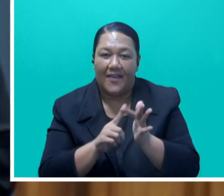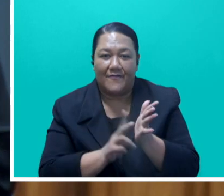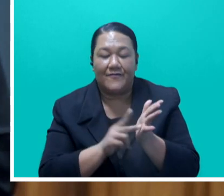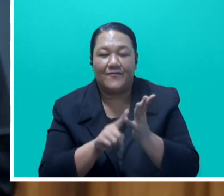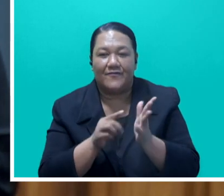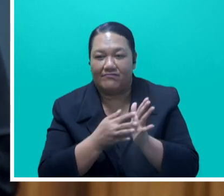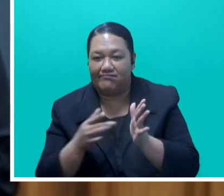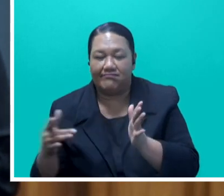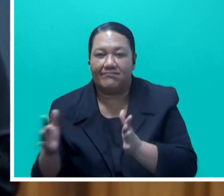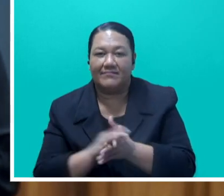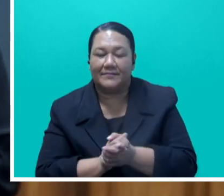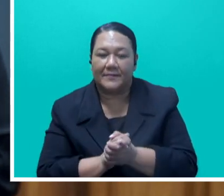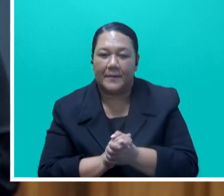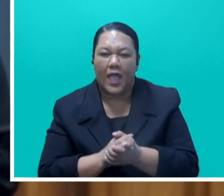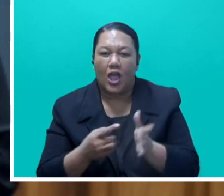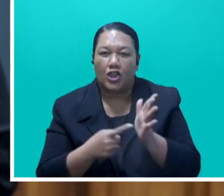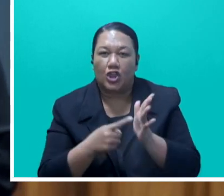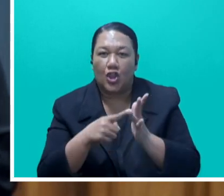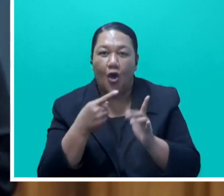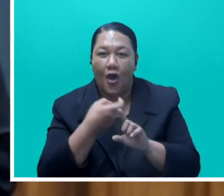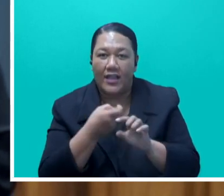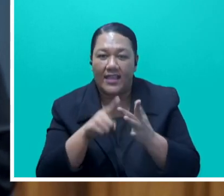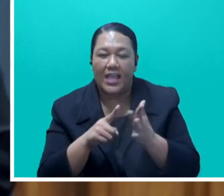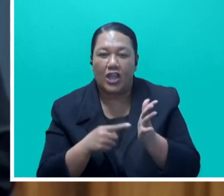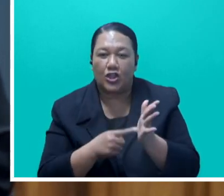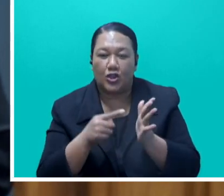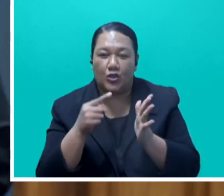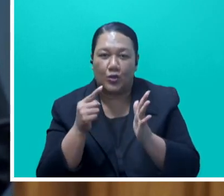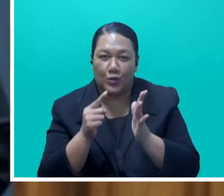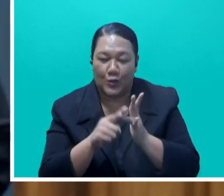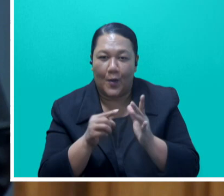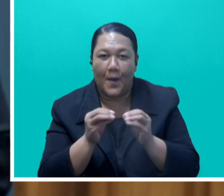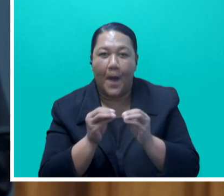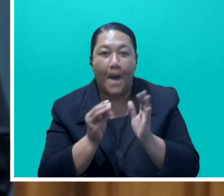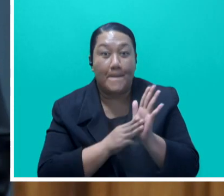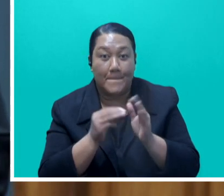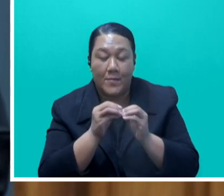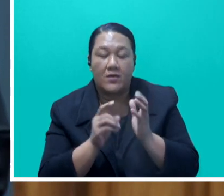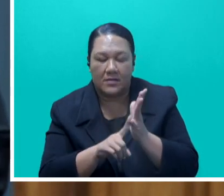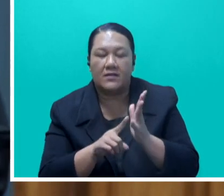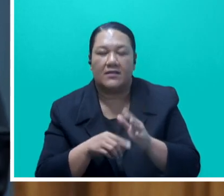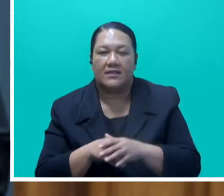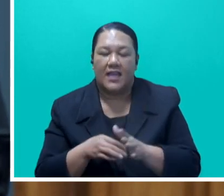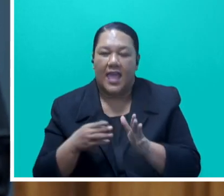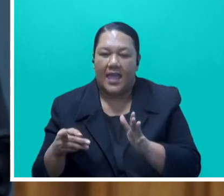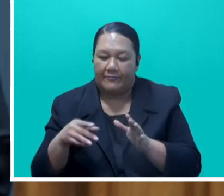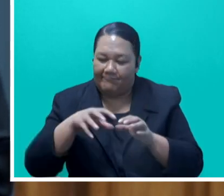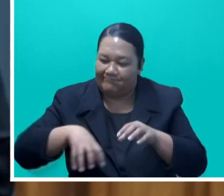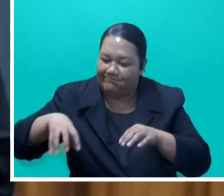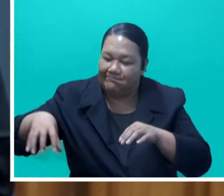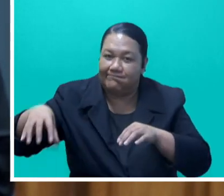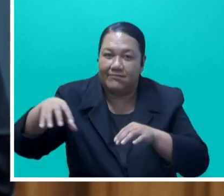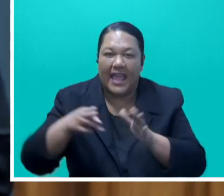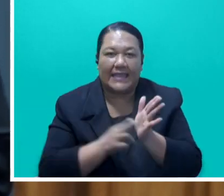Kuilava, Toki, Tombu, Savulotu, Mbudalevu, Vanua Mbure Vanua, na